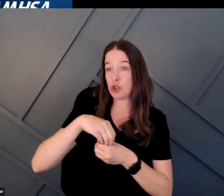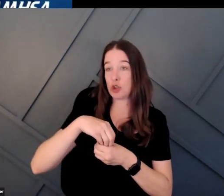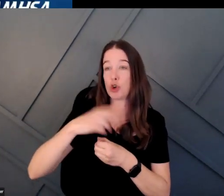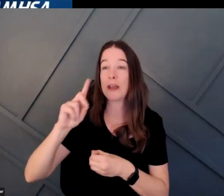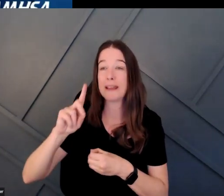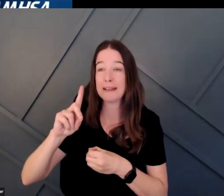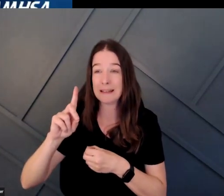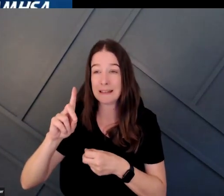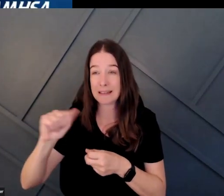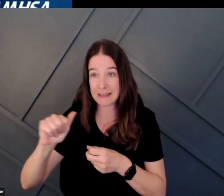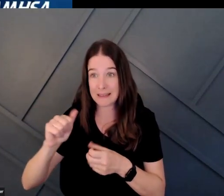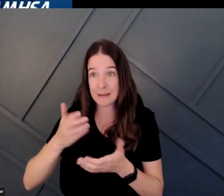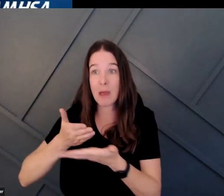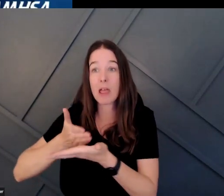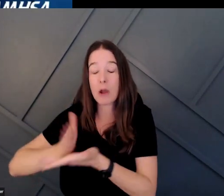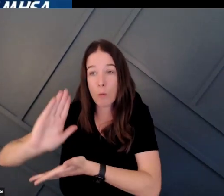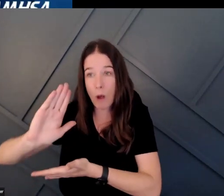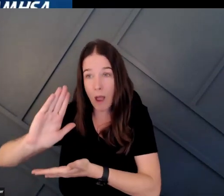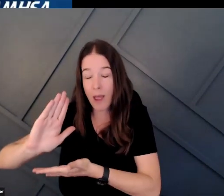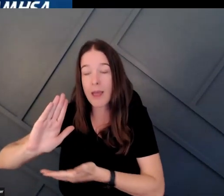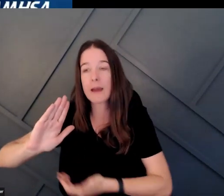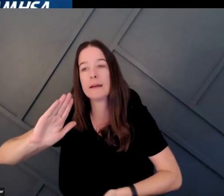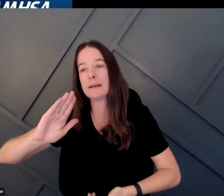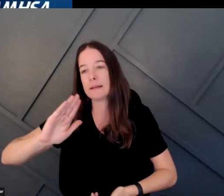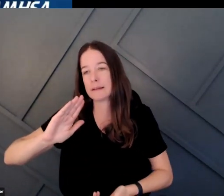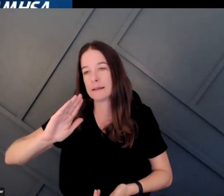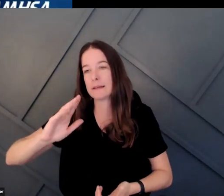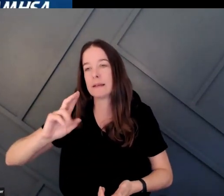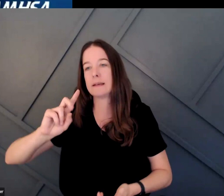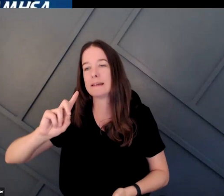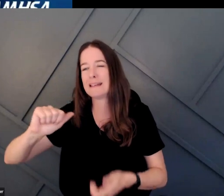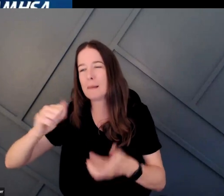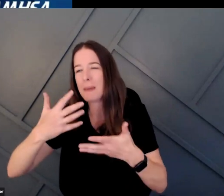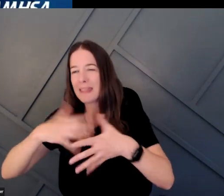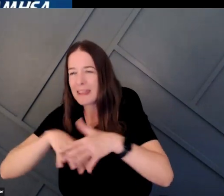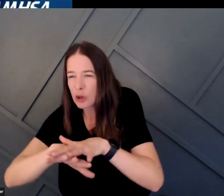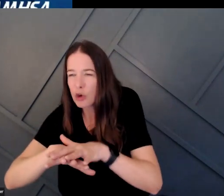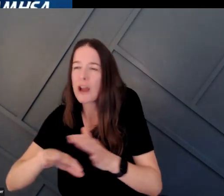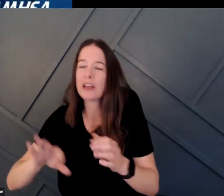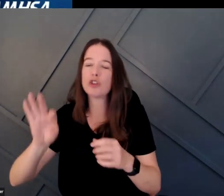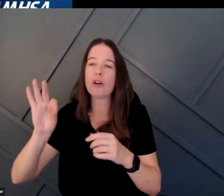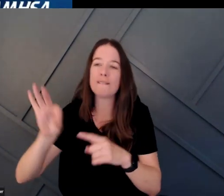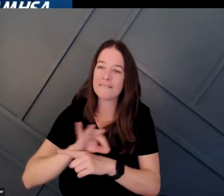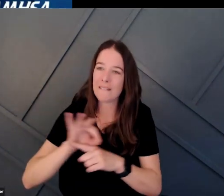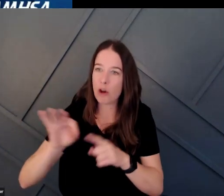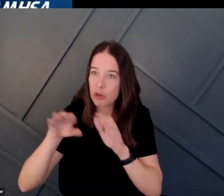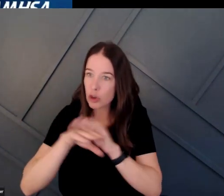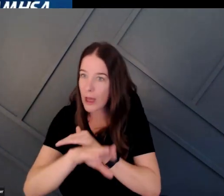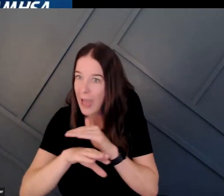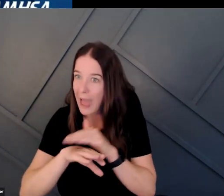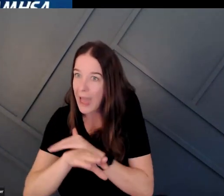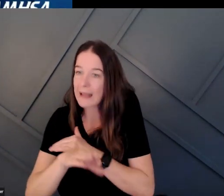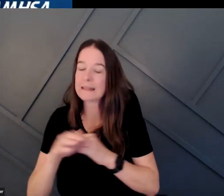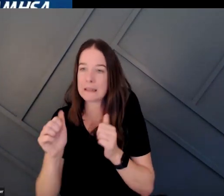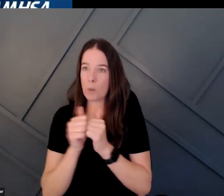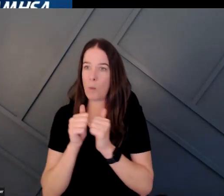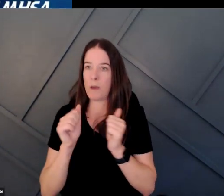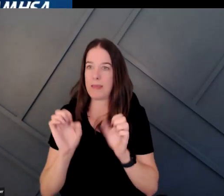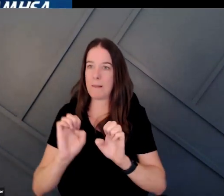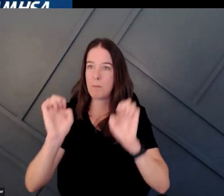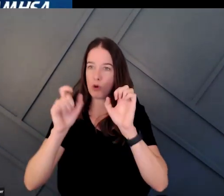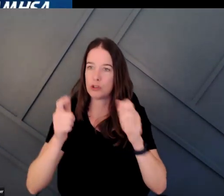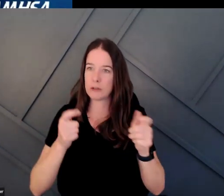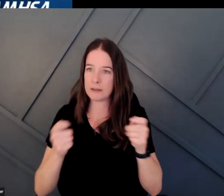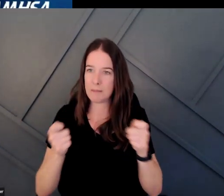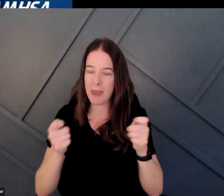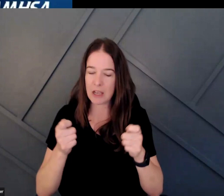in disability rights, disability integration, functional access into emergency management. You know, this has been kind of